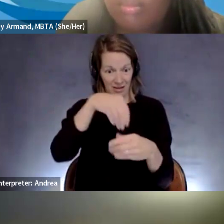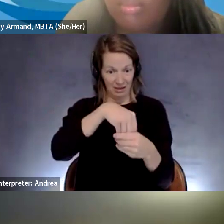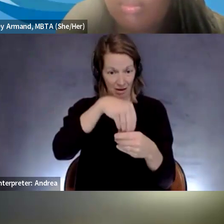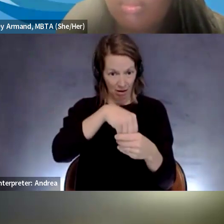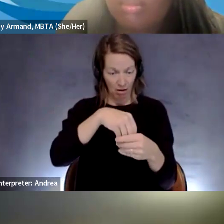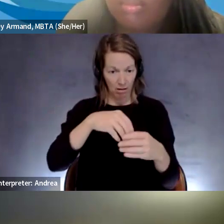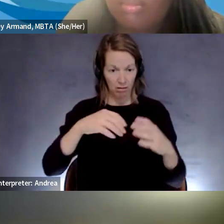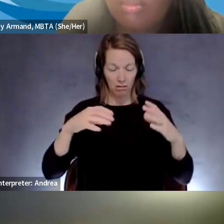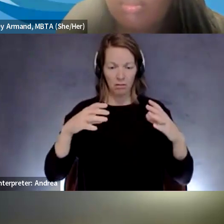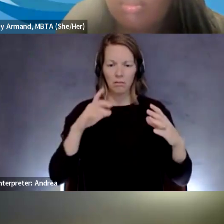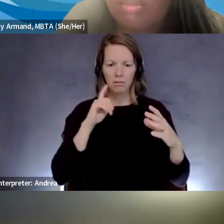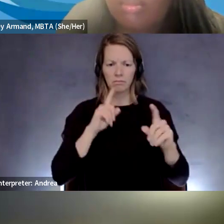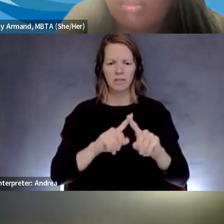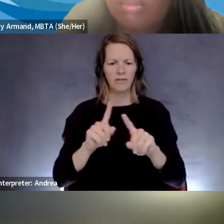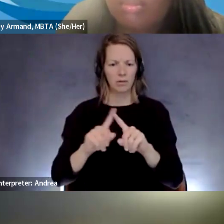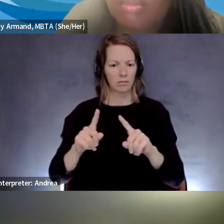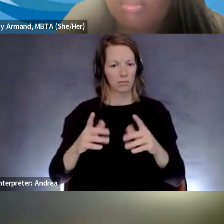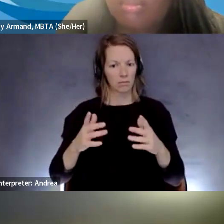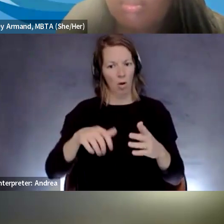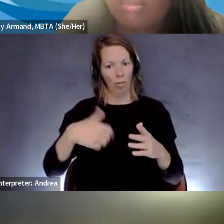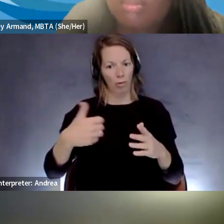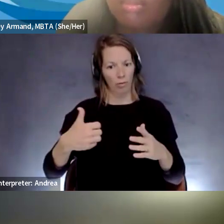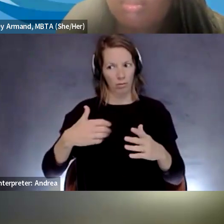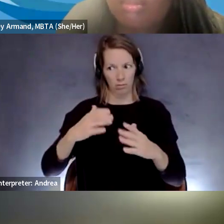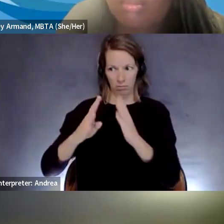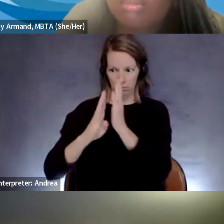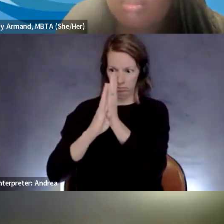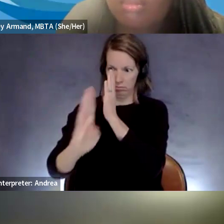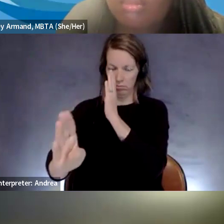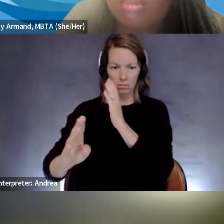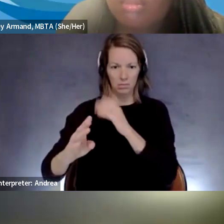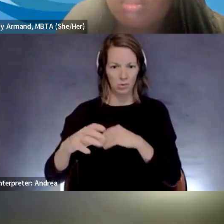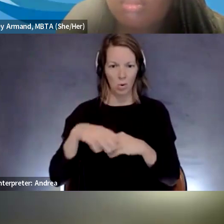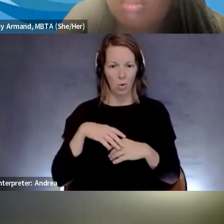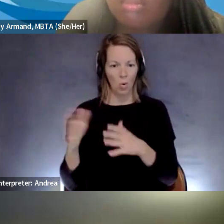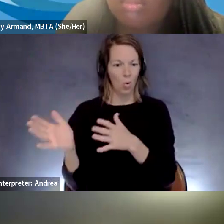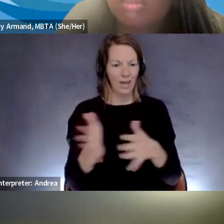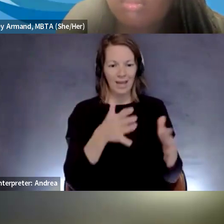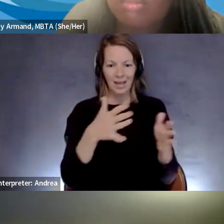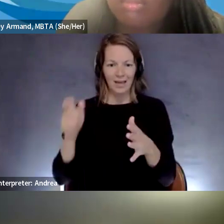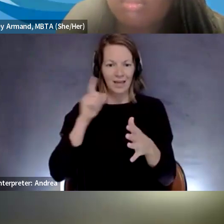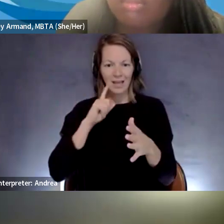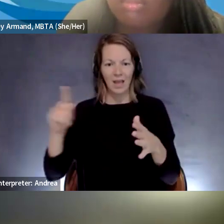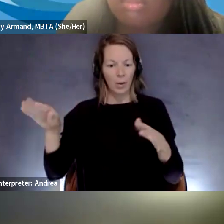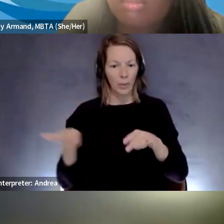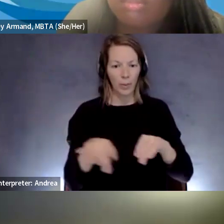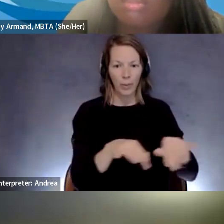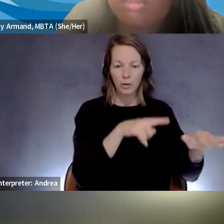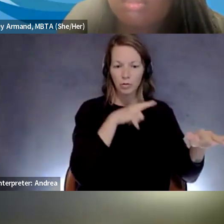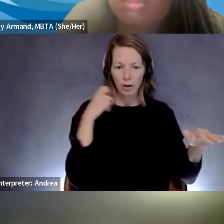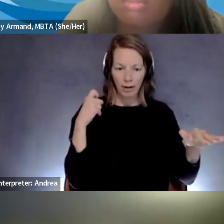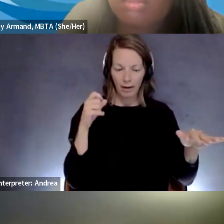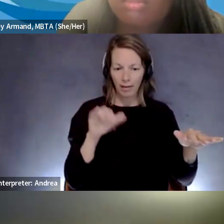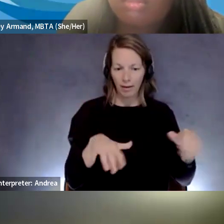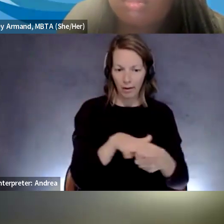an additional physical barrier so that wind can't dry out any portion of soil. Or if a